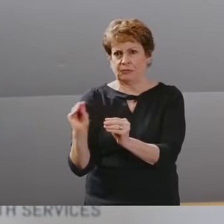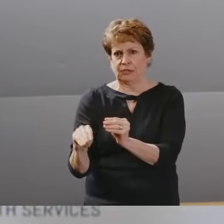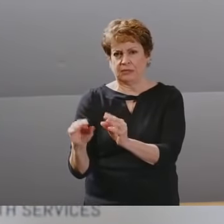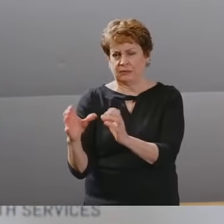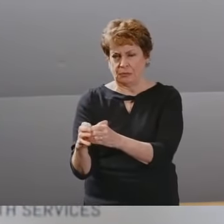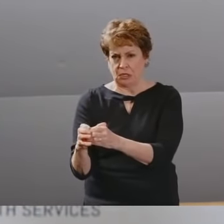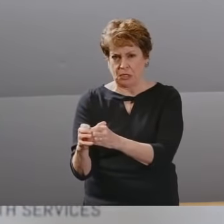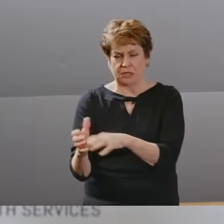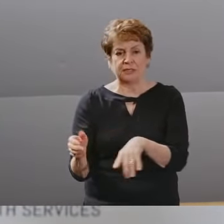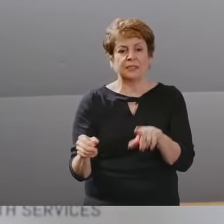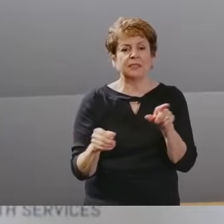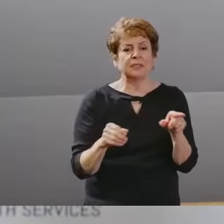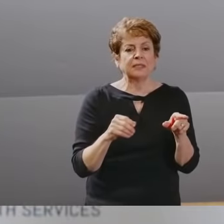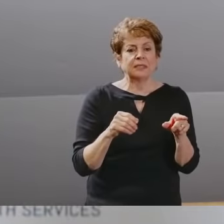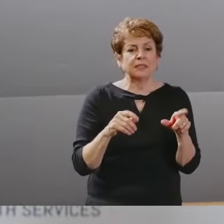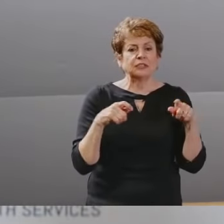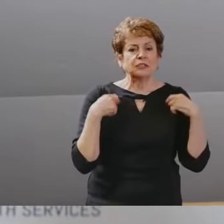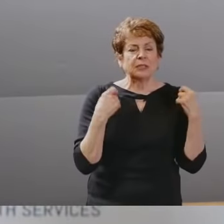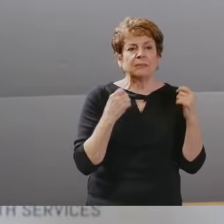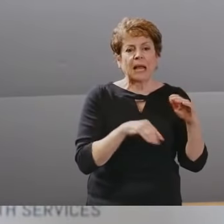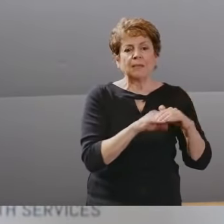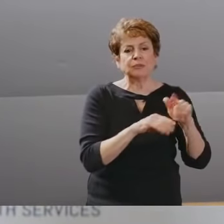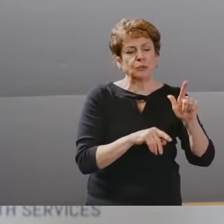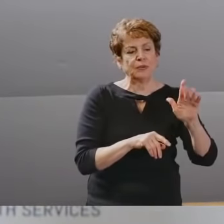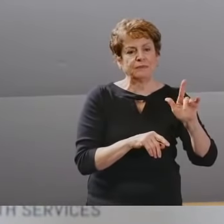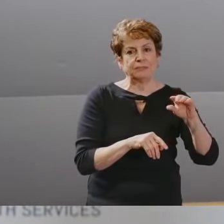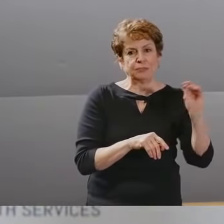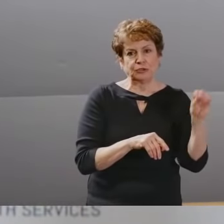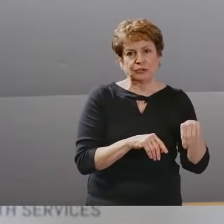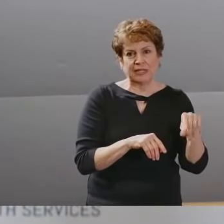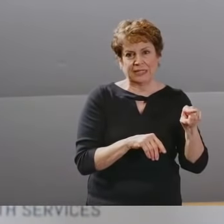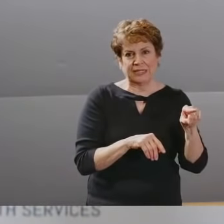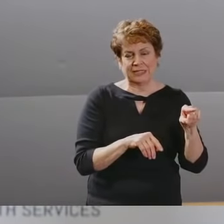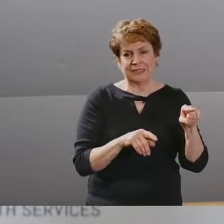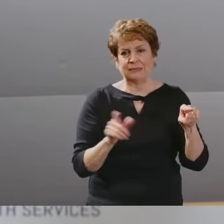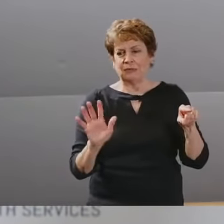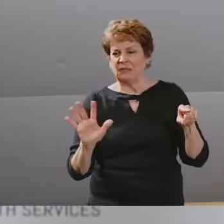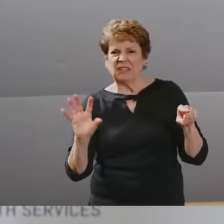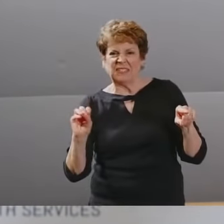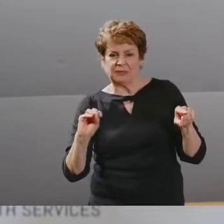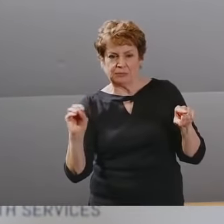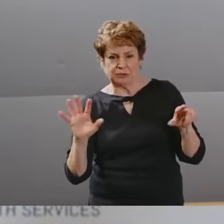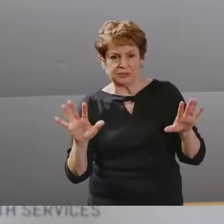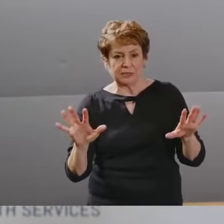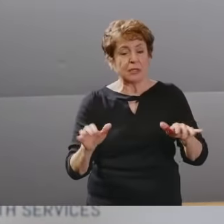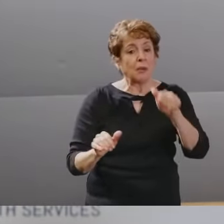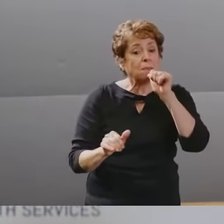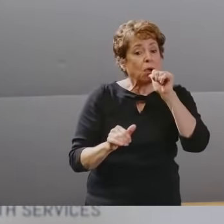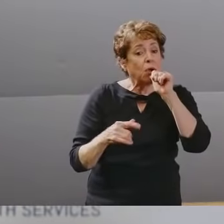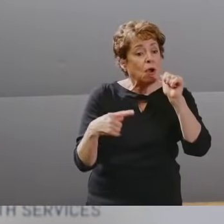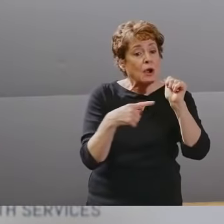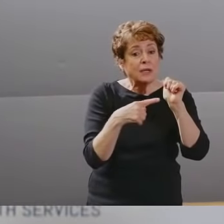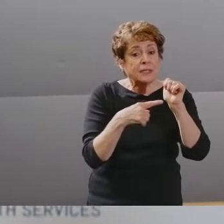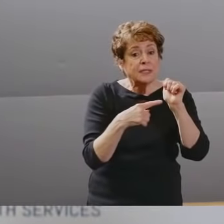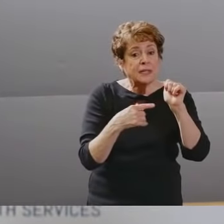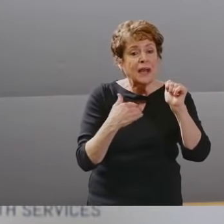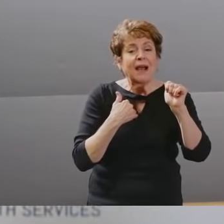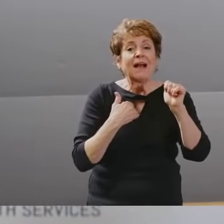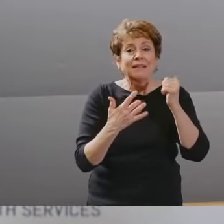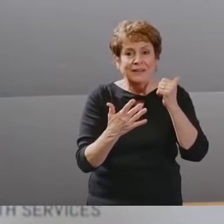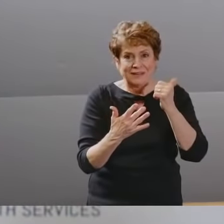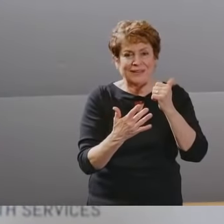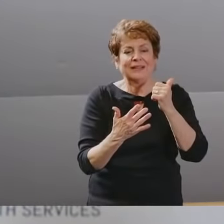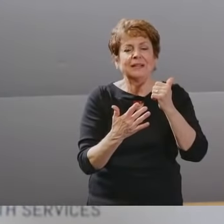capacity. Bars have implemented mitigation strategies and transformed their operations